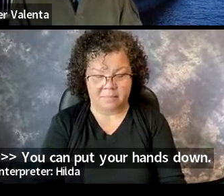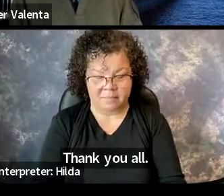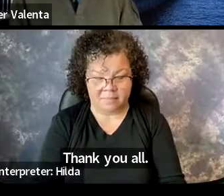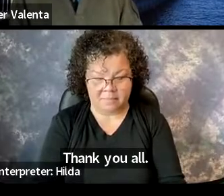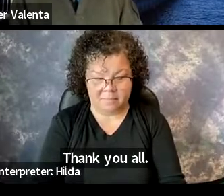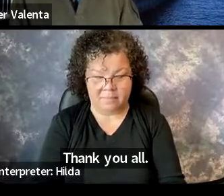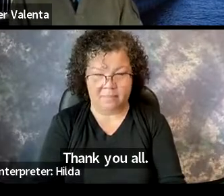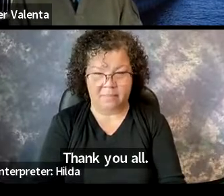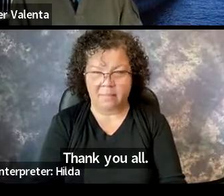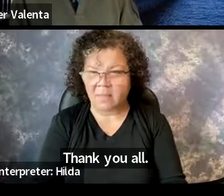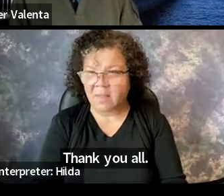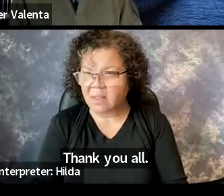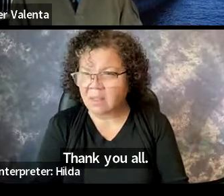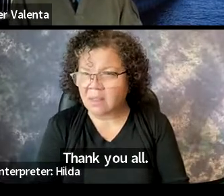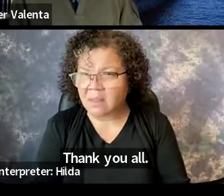since he knows what we're voting on? Okay.